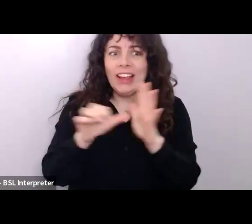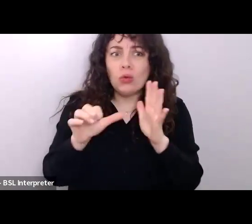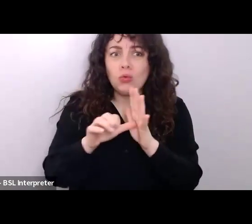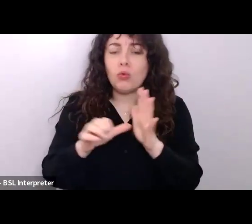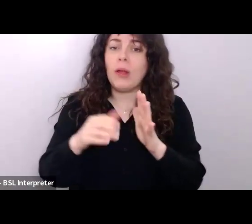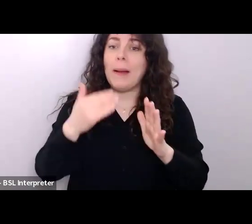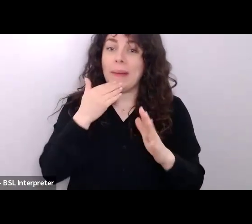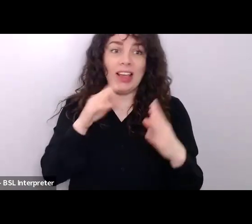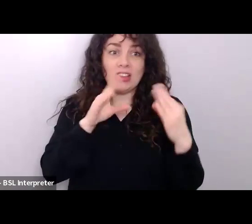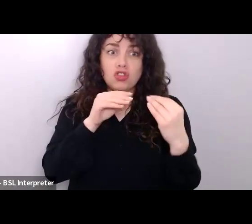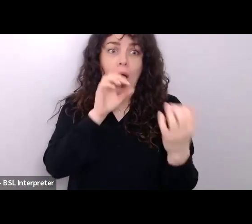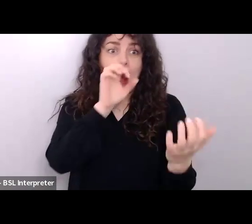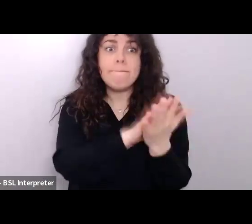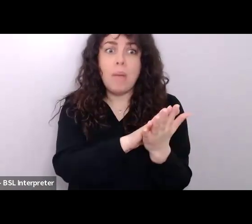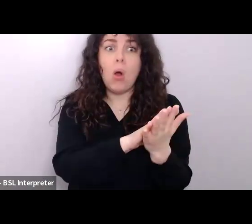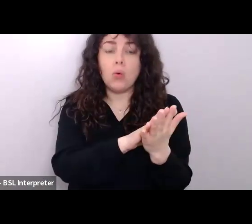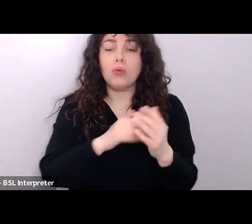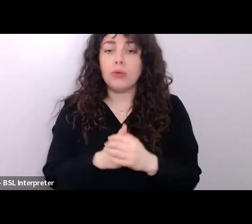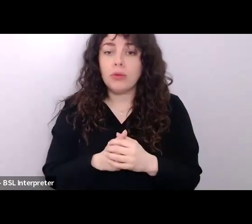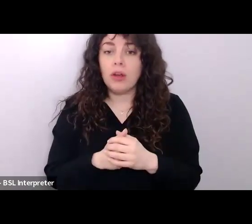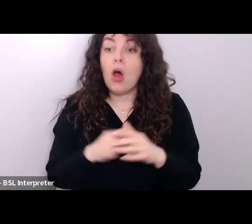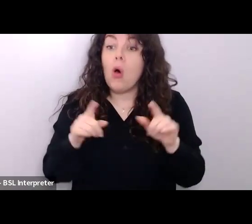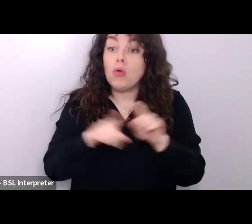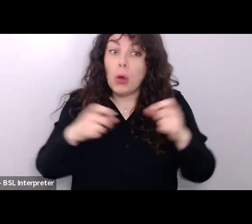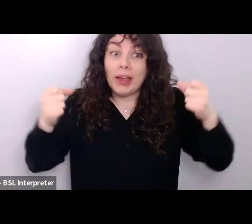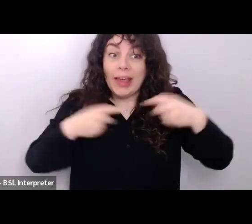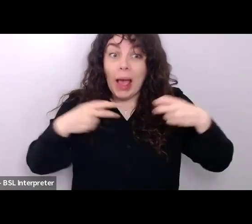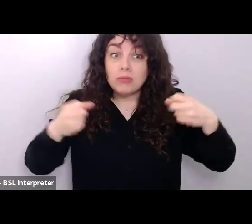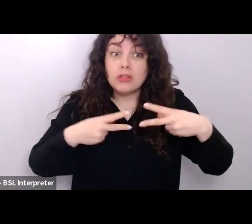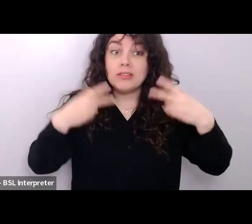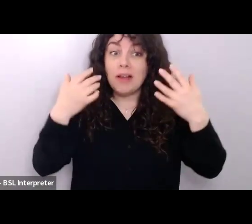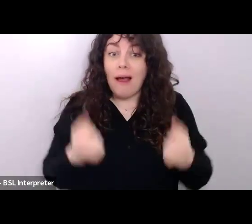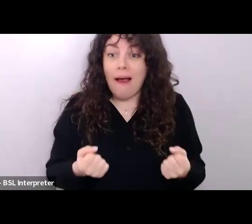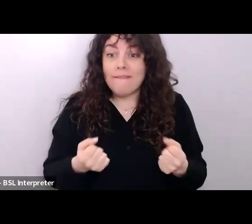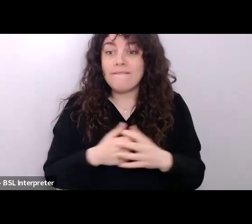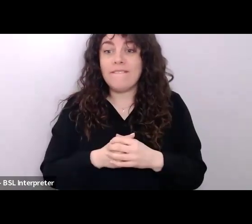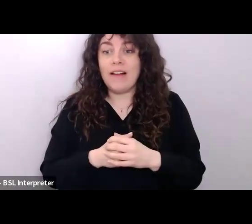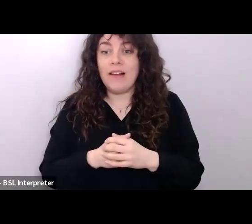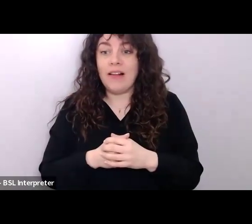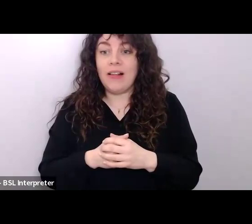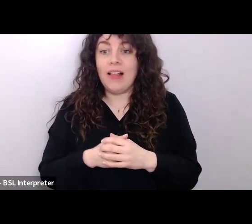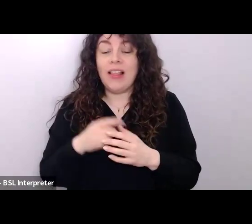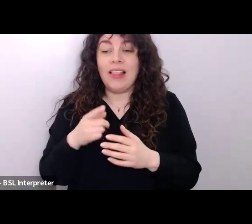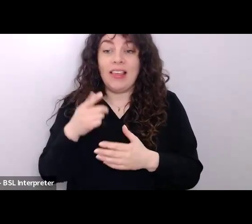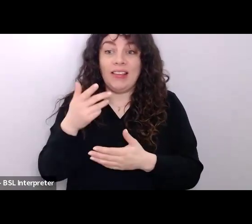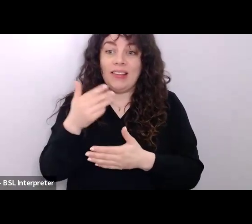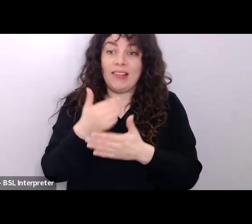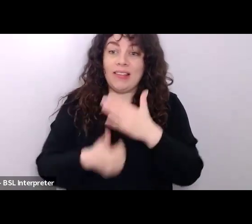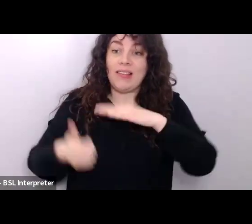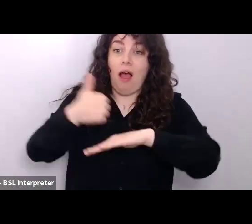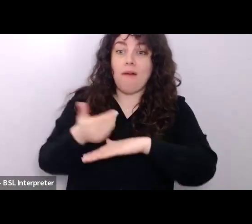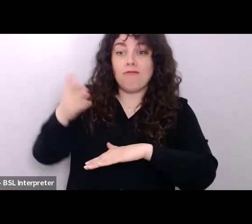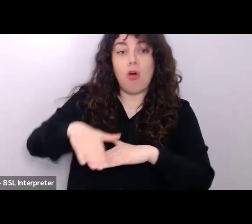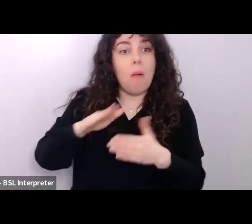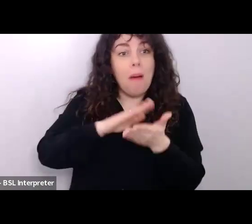put message in the chat. We also have captions for this session, kindly set up by Heather, so you can find